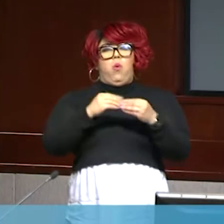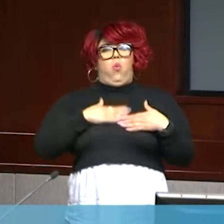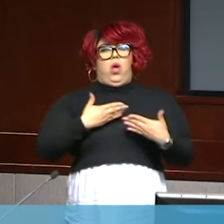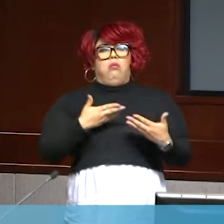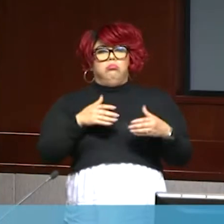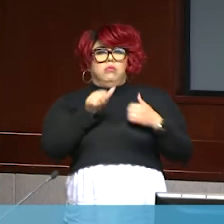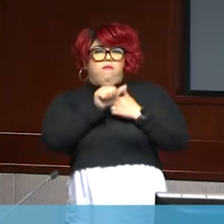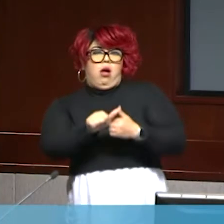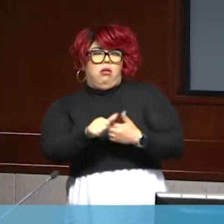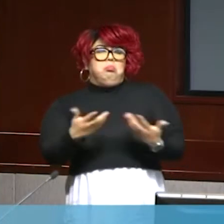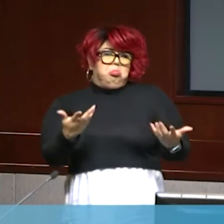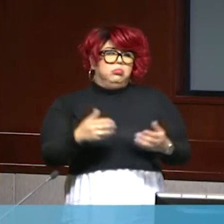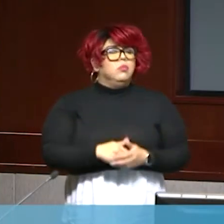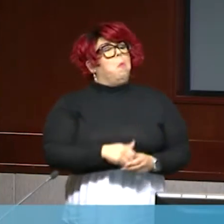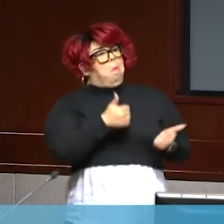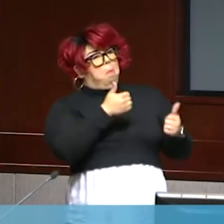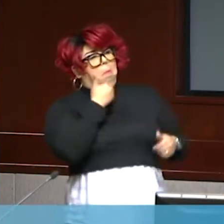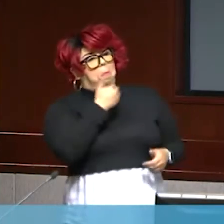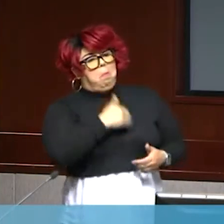you, guys.